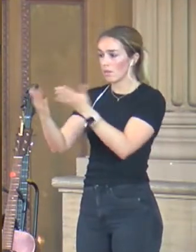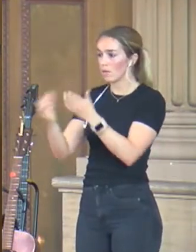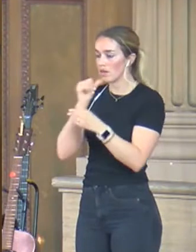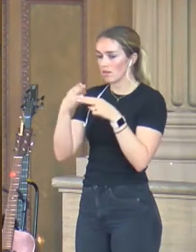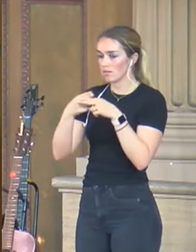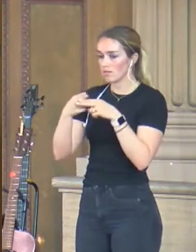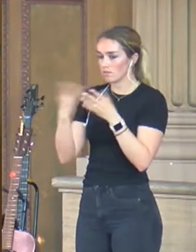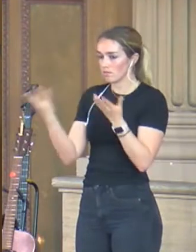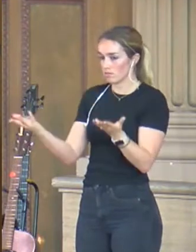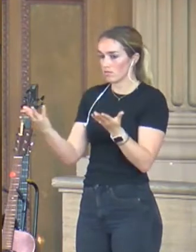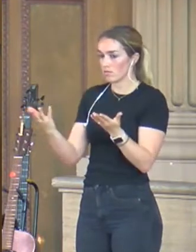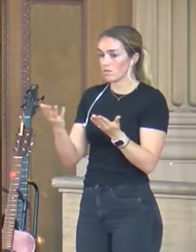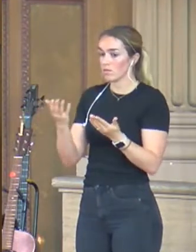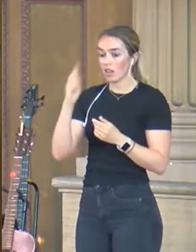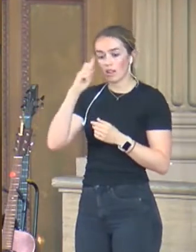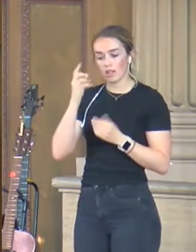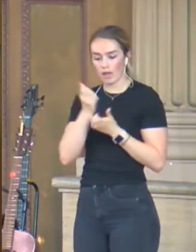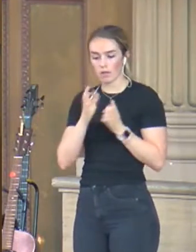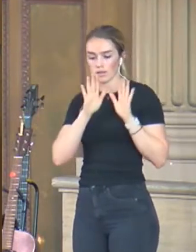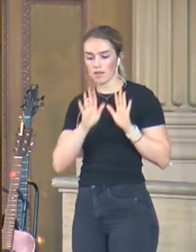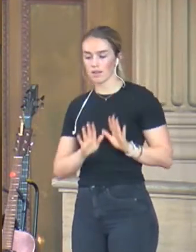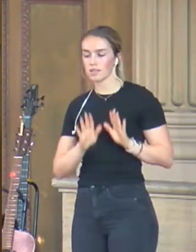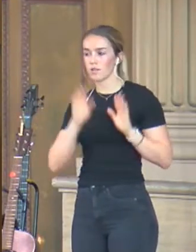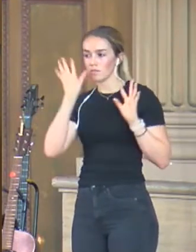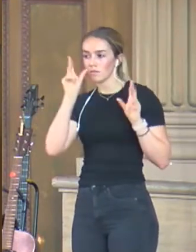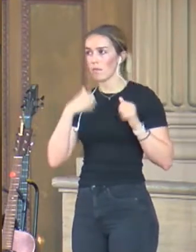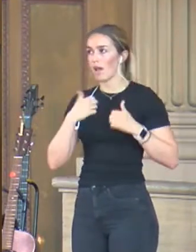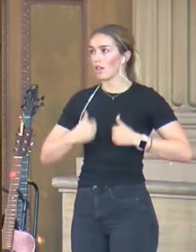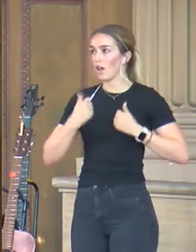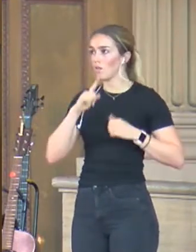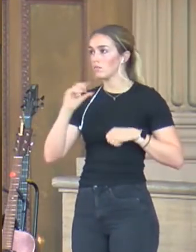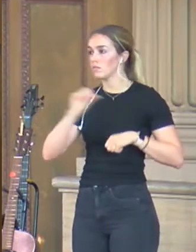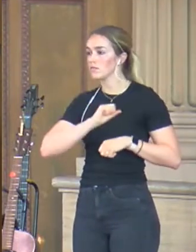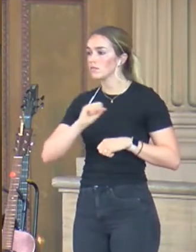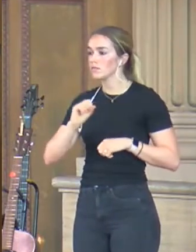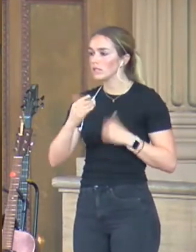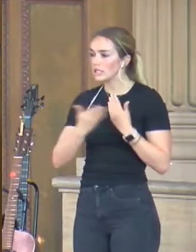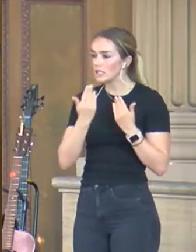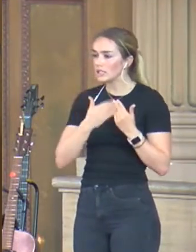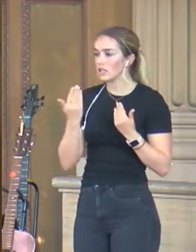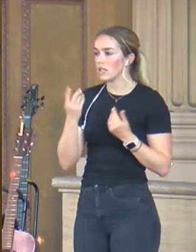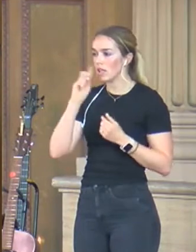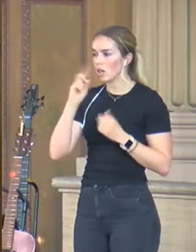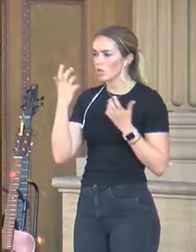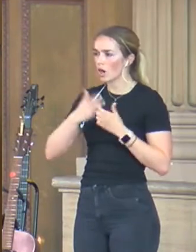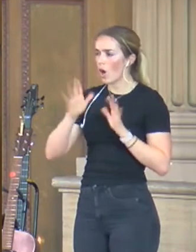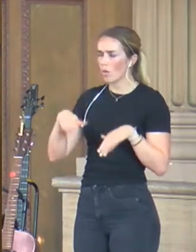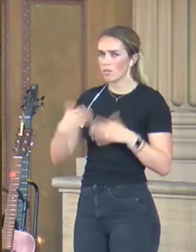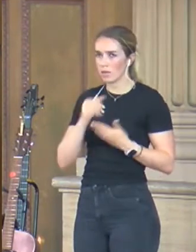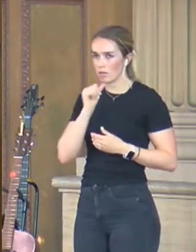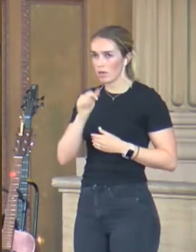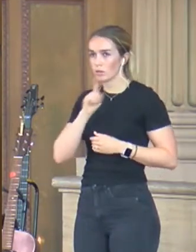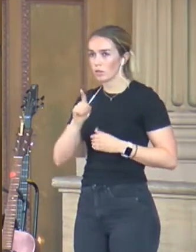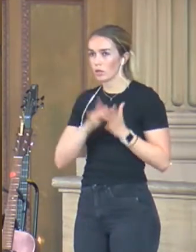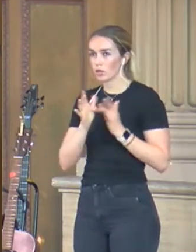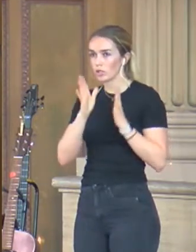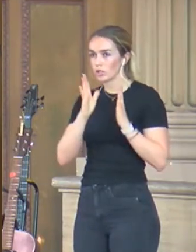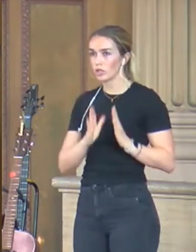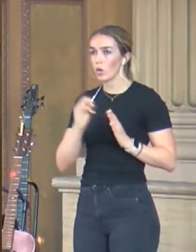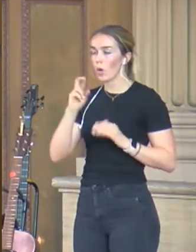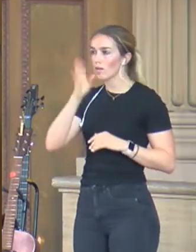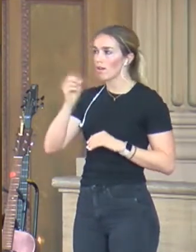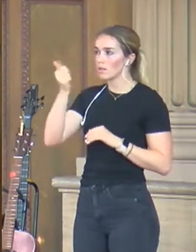Now, in everything is awesome Christianity, there's no category for things like this. We go through darkness like this and we think either I'm not a Christian or God